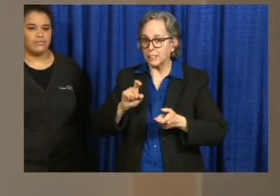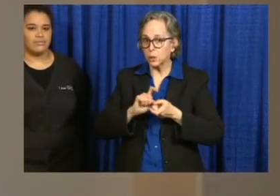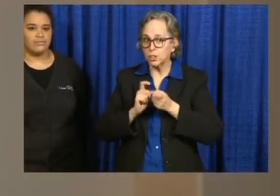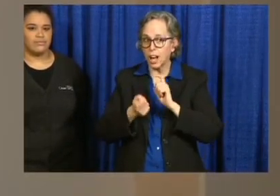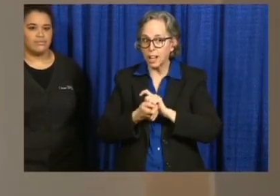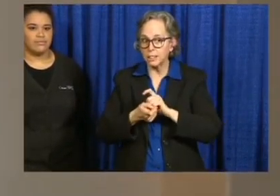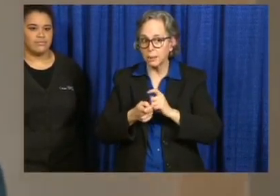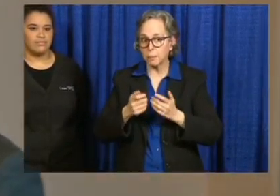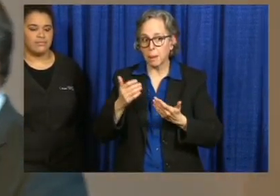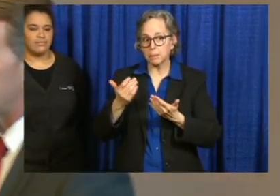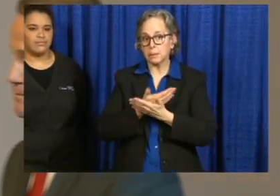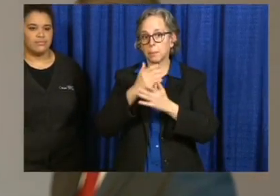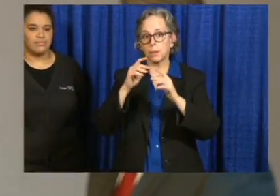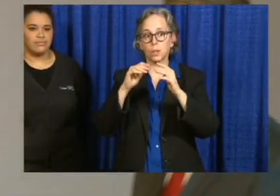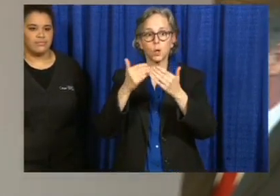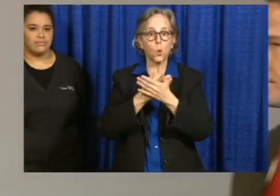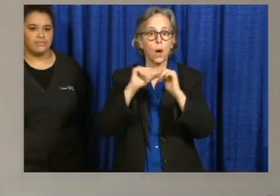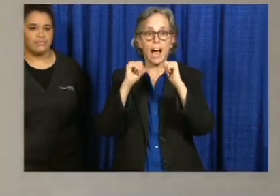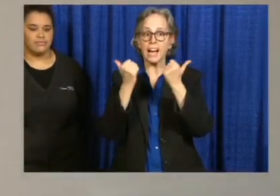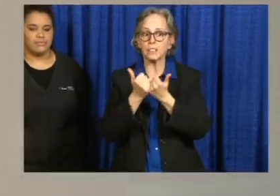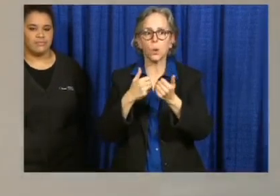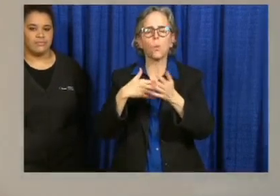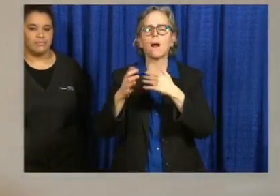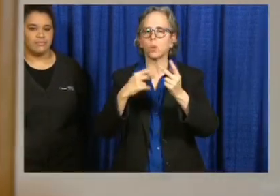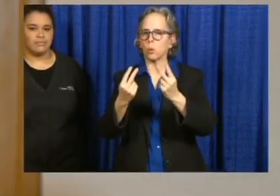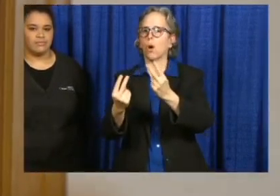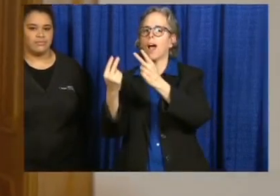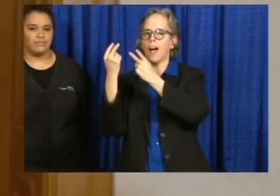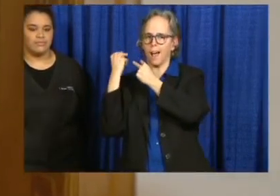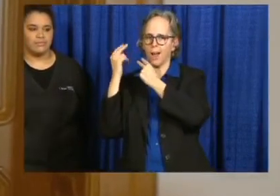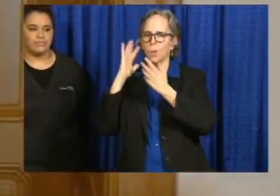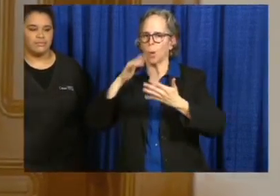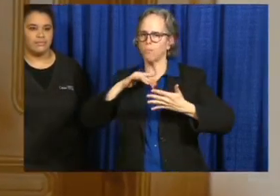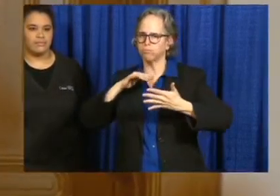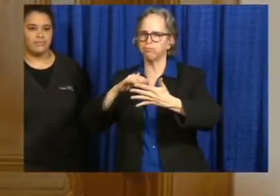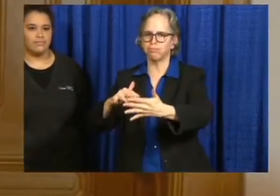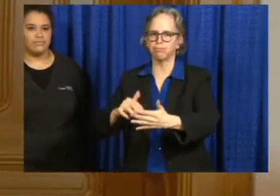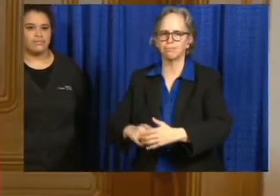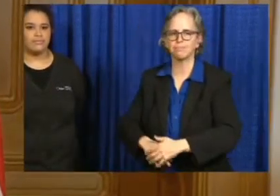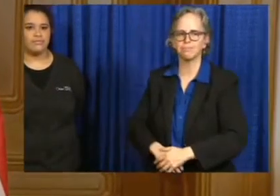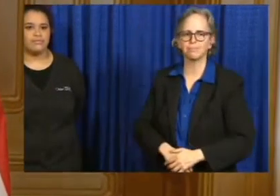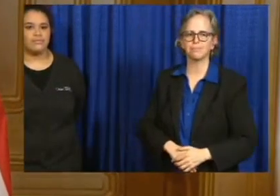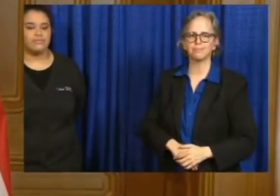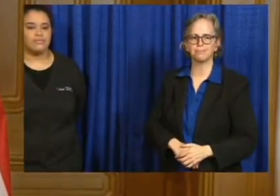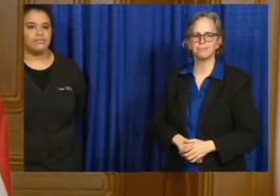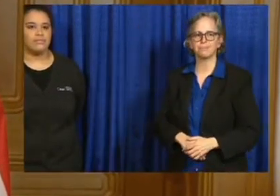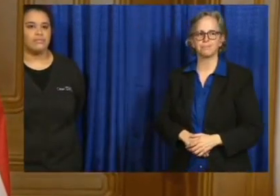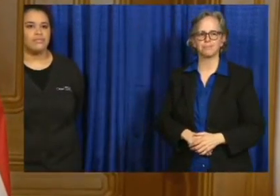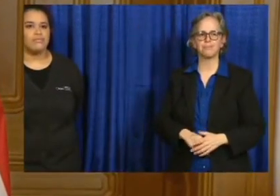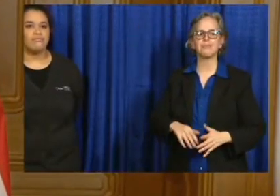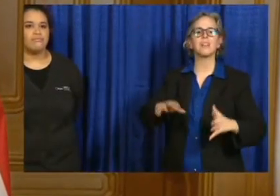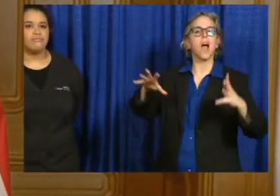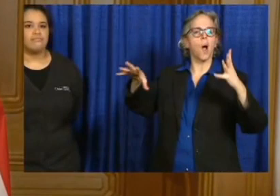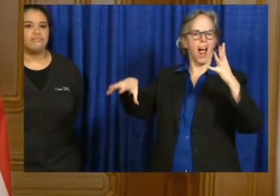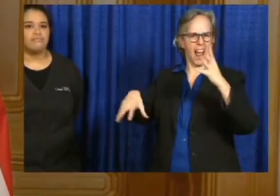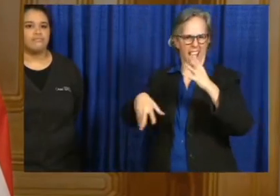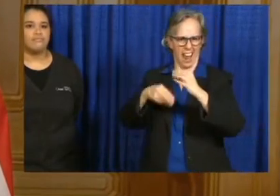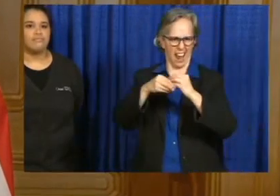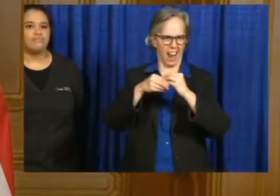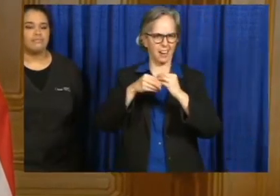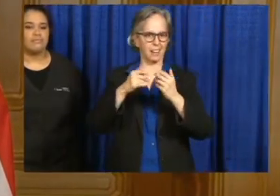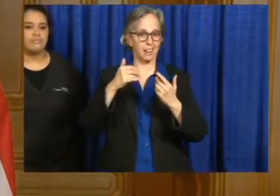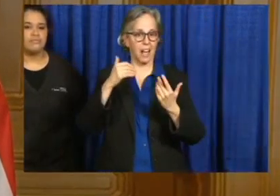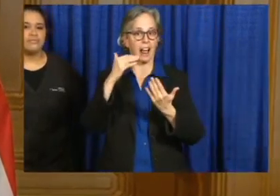circumstances. And I would just add, to kind of repeat something I said, two big lessons. out of this, at least so